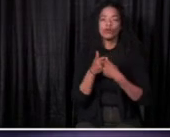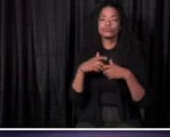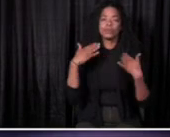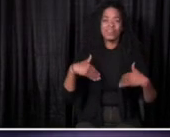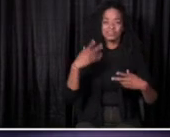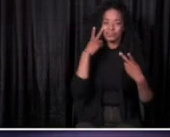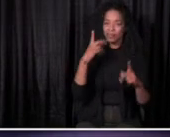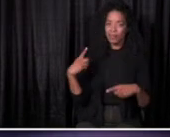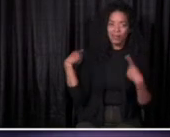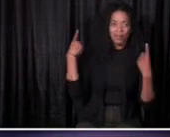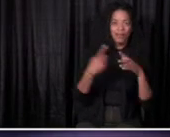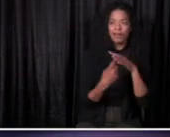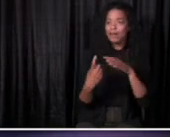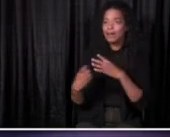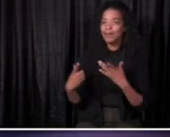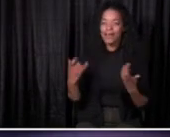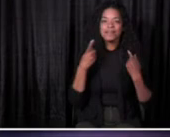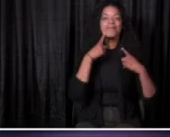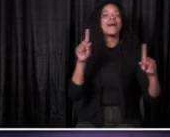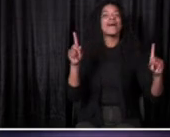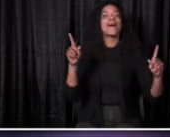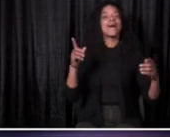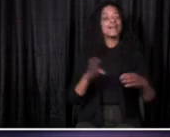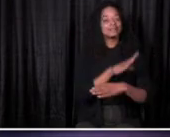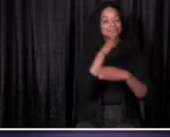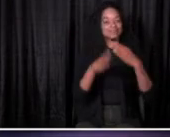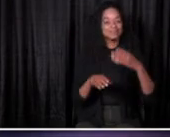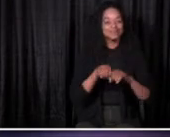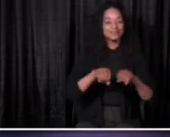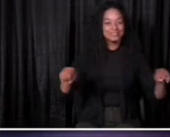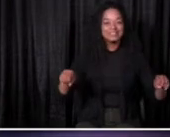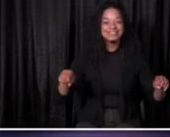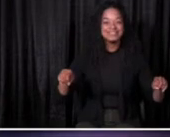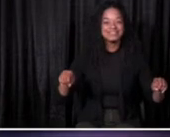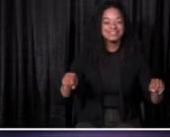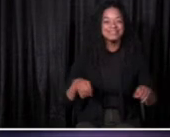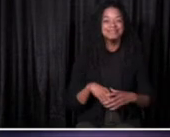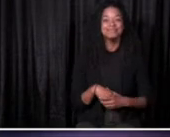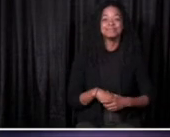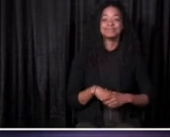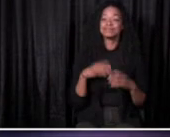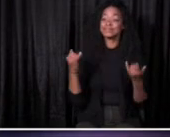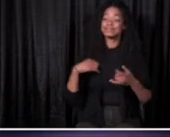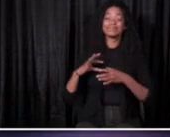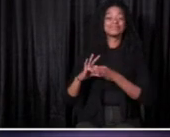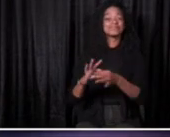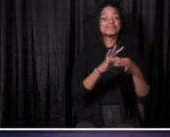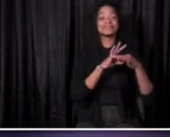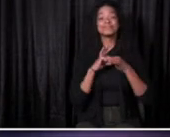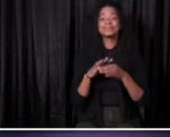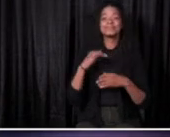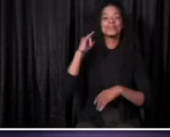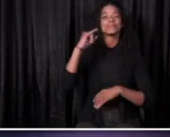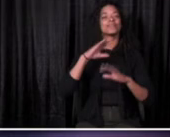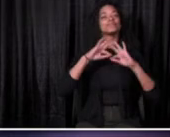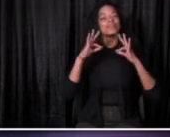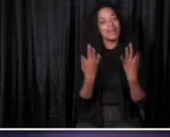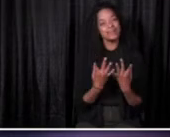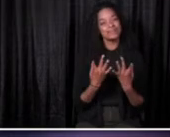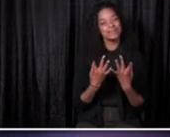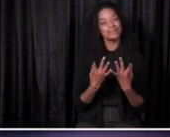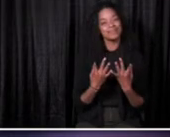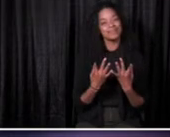degrees. We are a united Hornet family. And what does it mean to be a